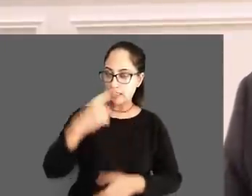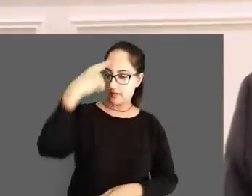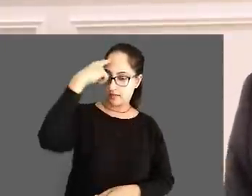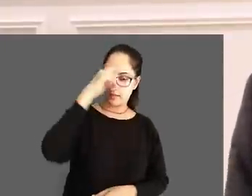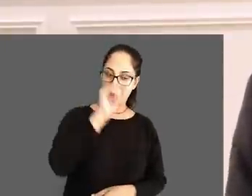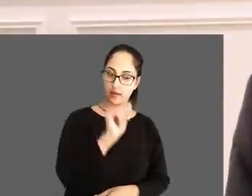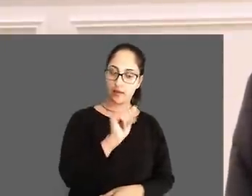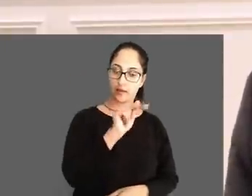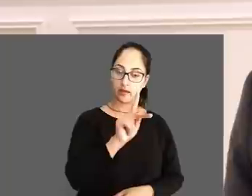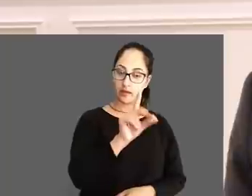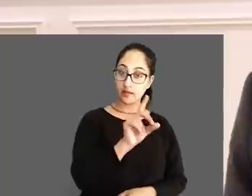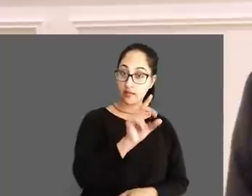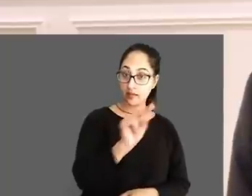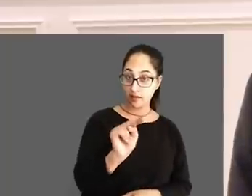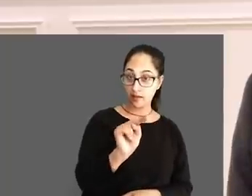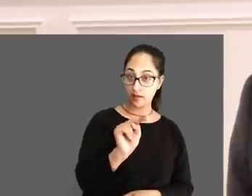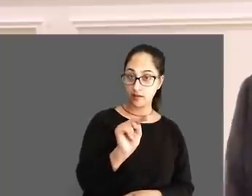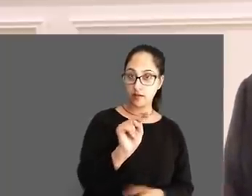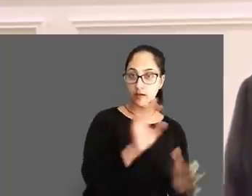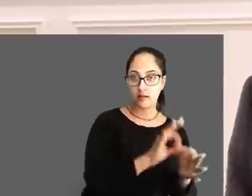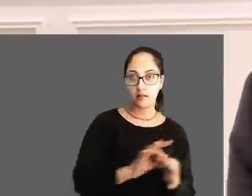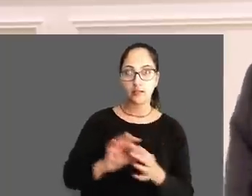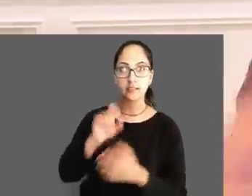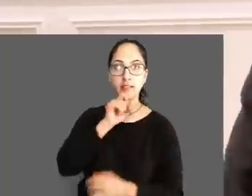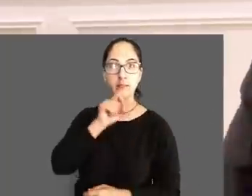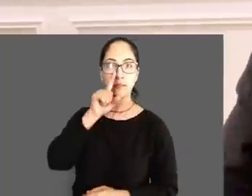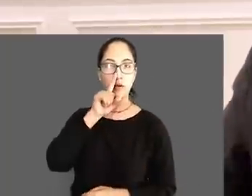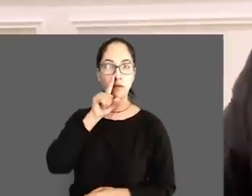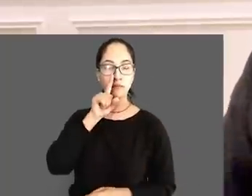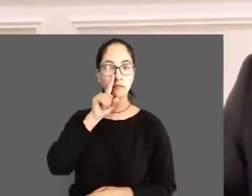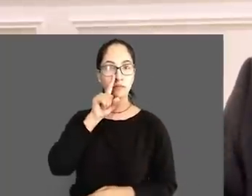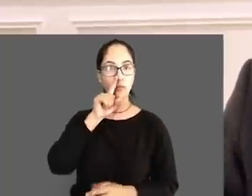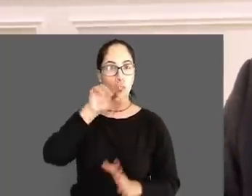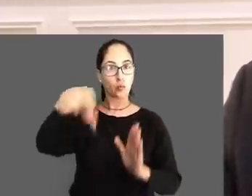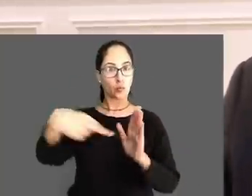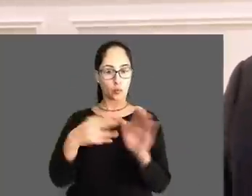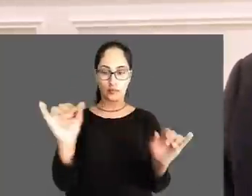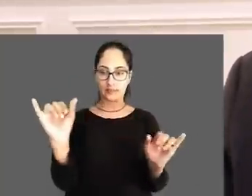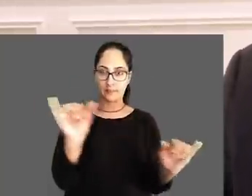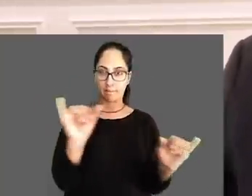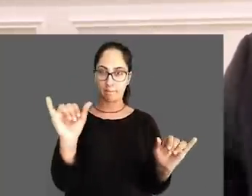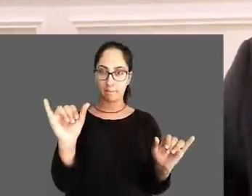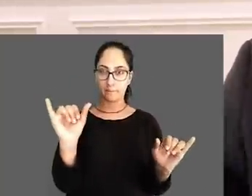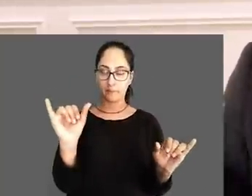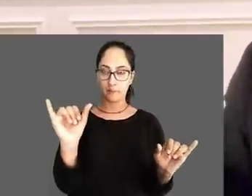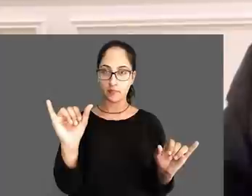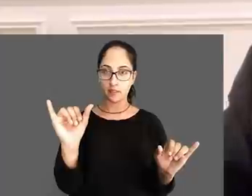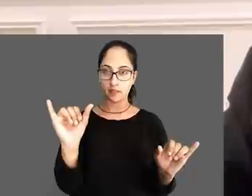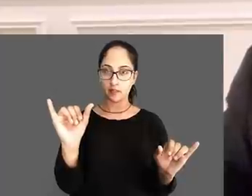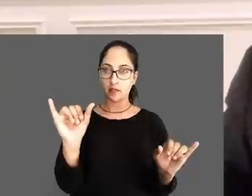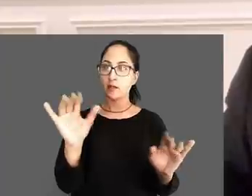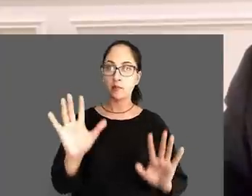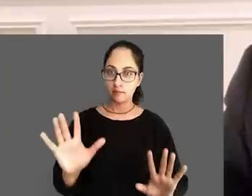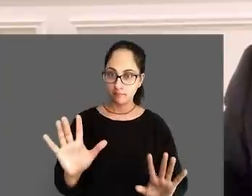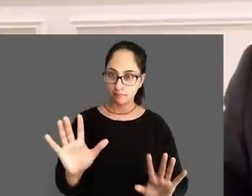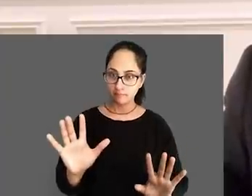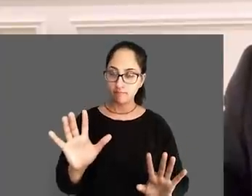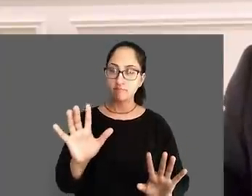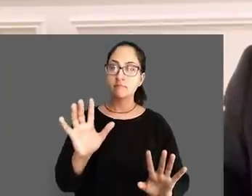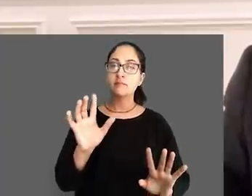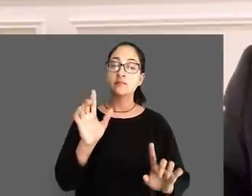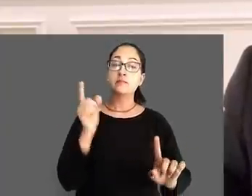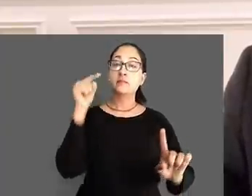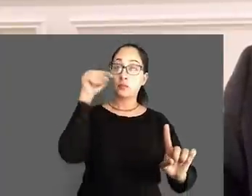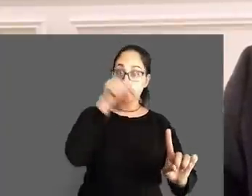they are for profit, but those profits are reinvested in the countries which they reside in.